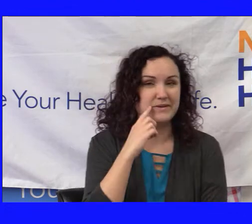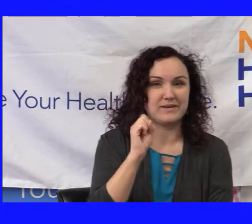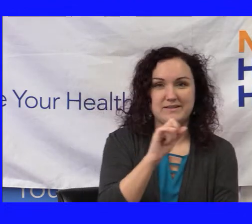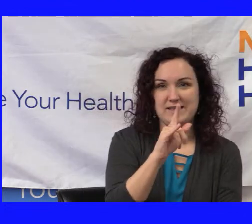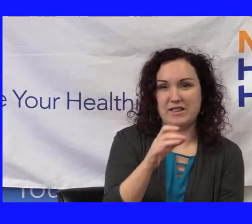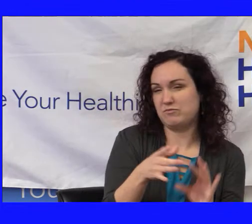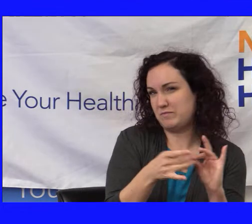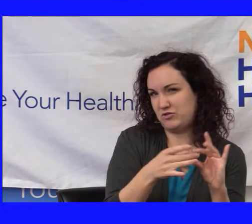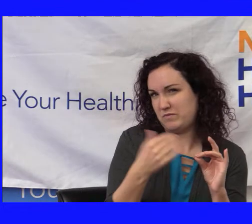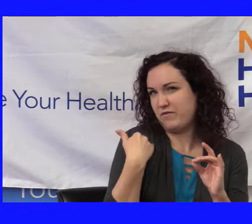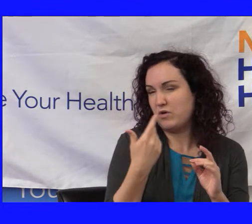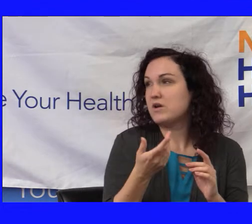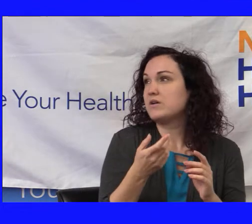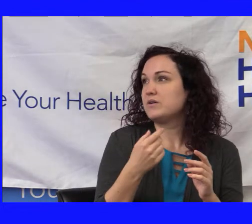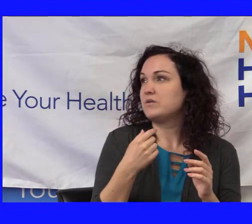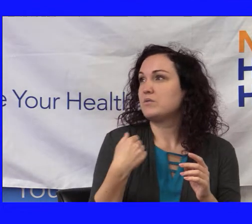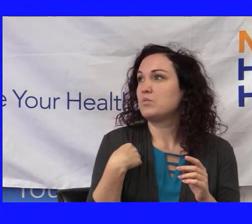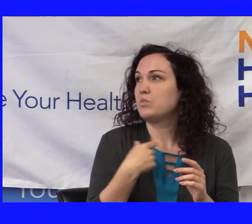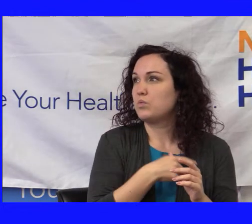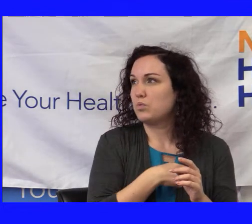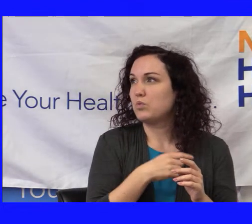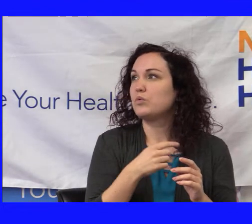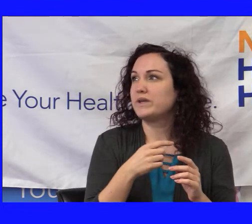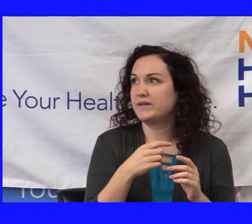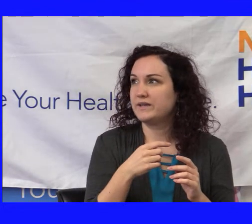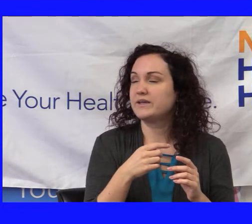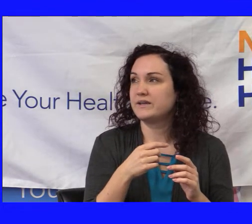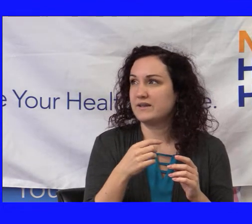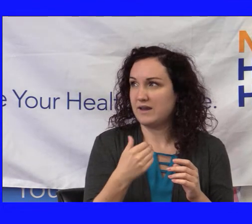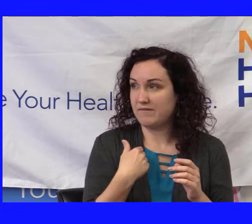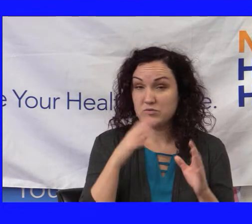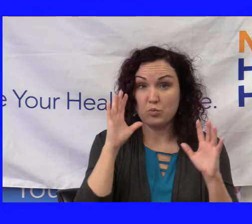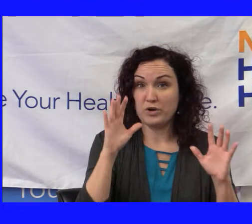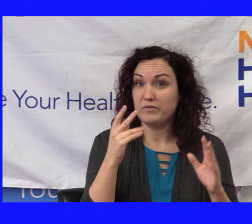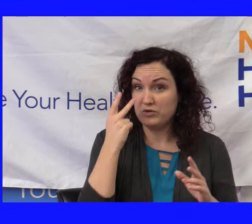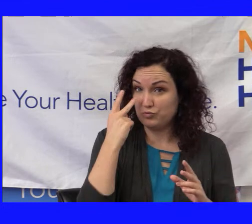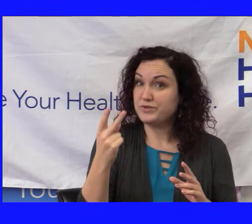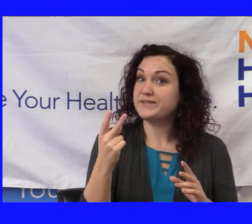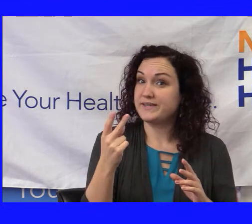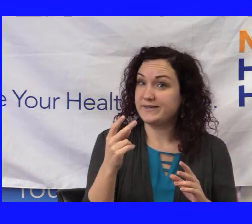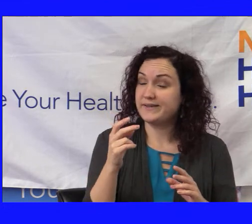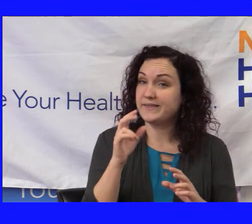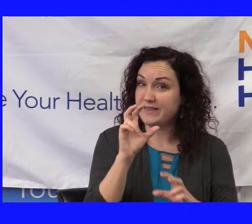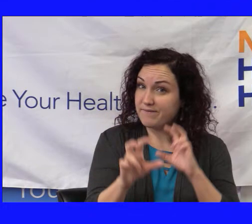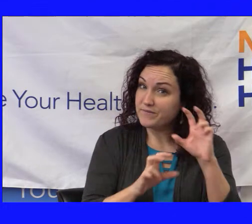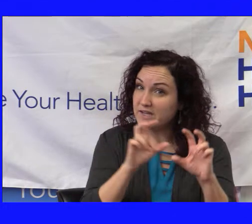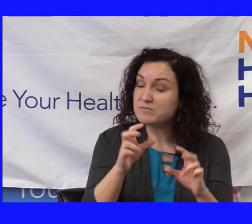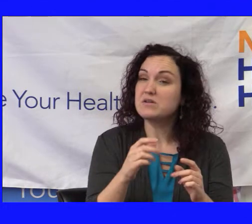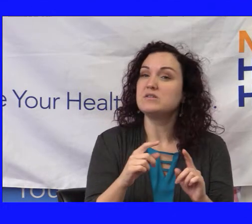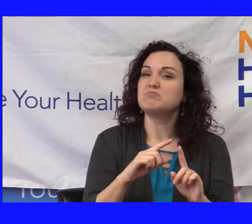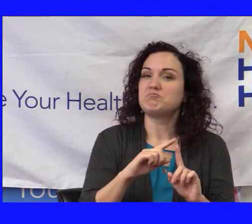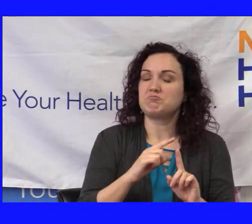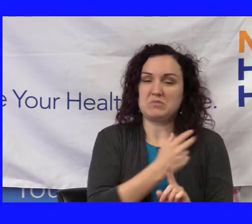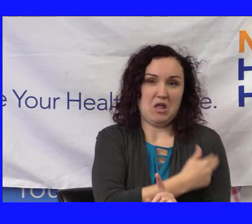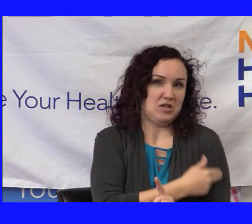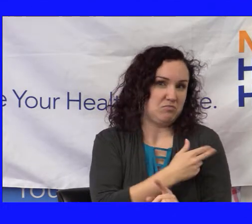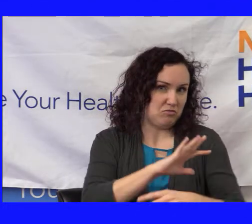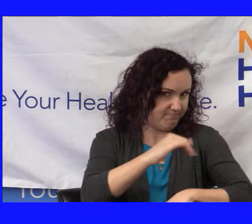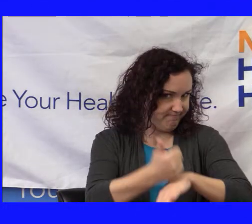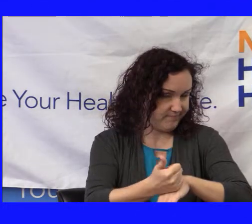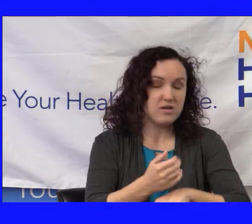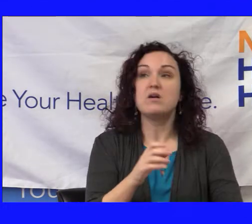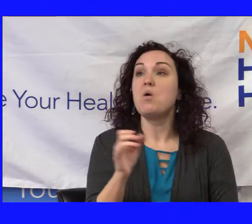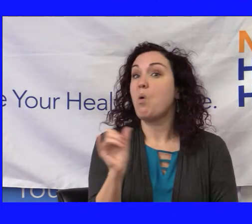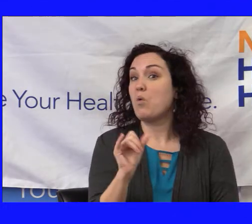you know, we really had those visits, and it was wonderful to see the investment, as you said, that Health and Hospital has made. But we also understand